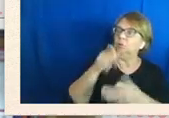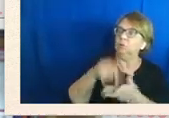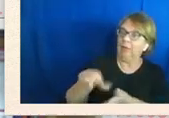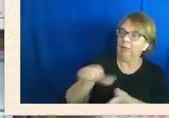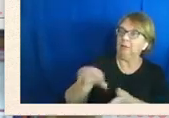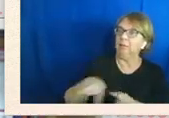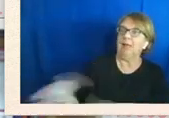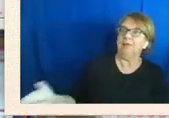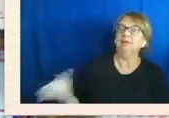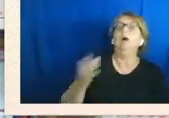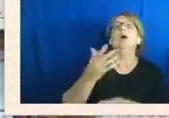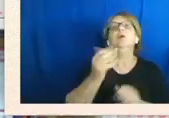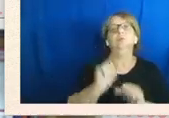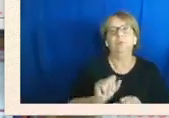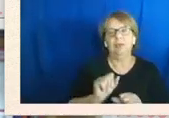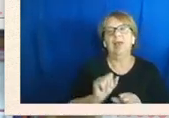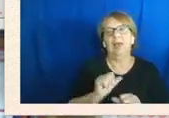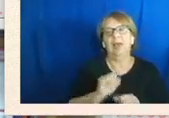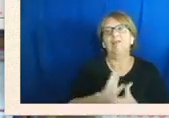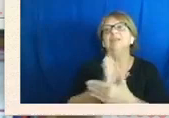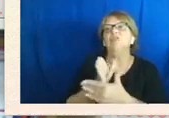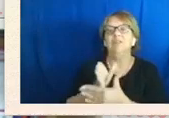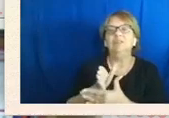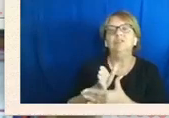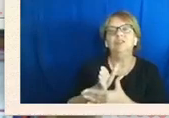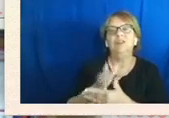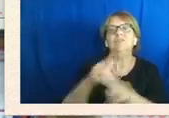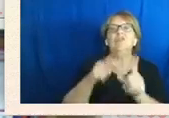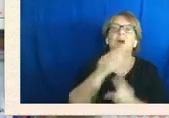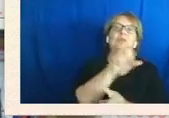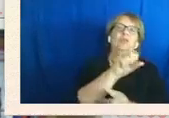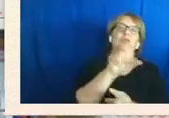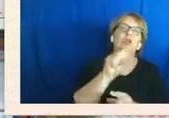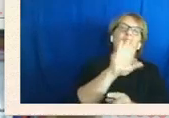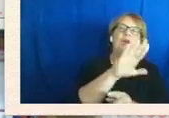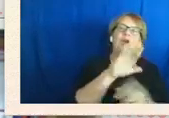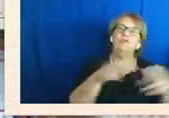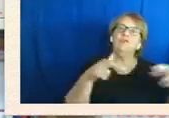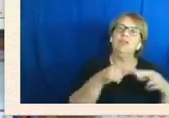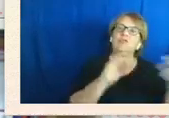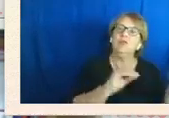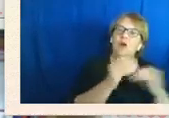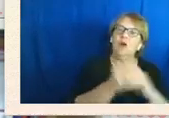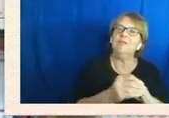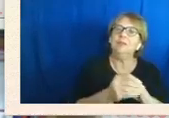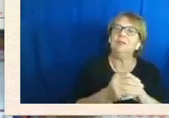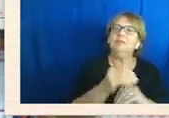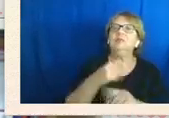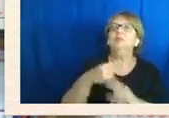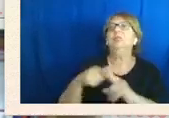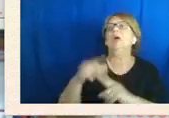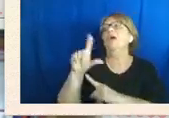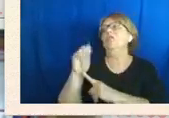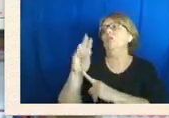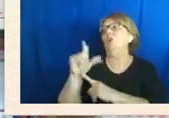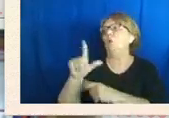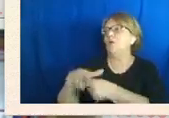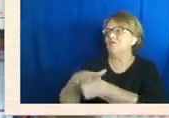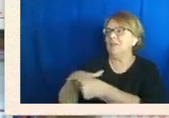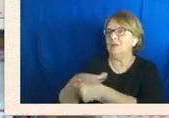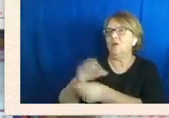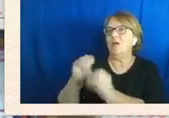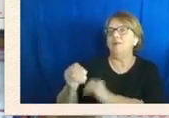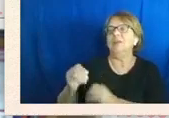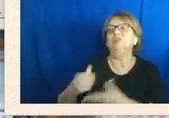the intervention from Social Security's regional office to, as well as their local field office, to intervene to assist in that process.